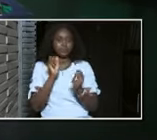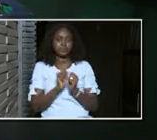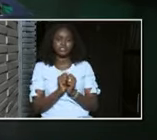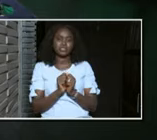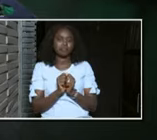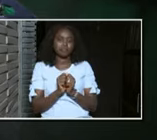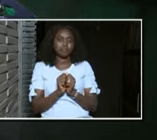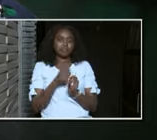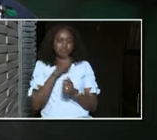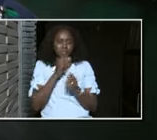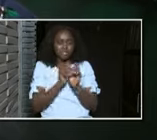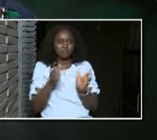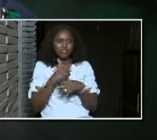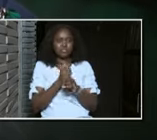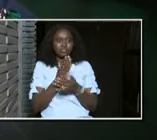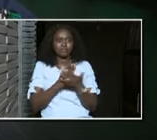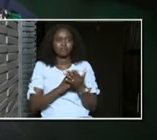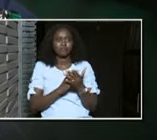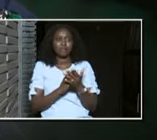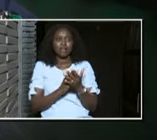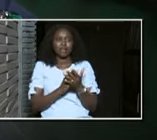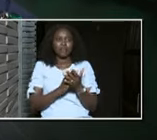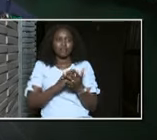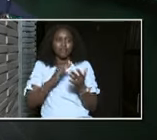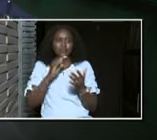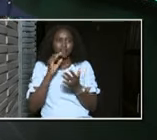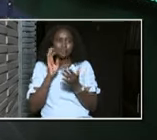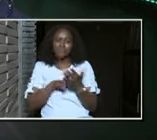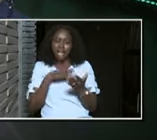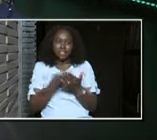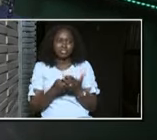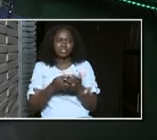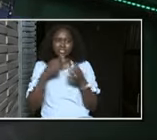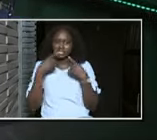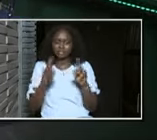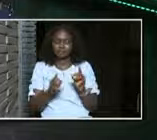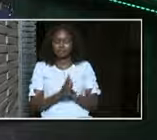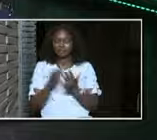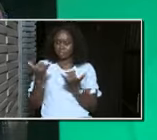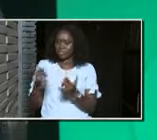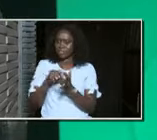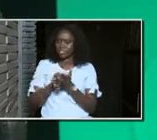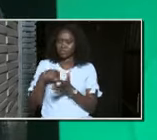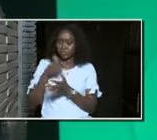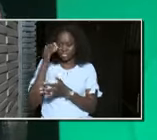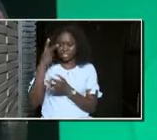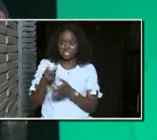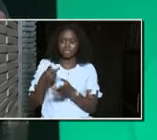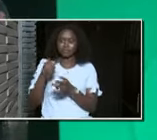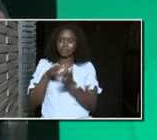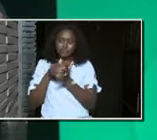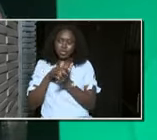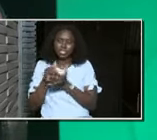matter-of-fact declarations. So since you're already on it, about the weaknesses now of the candidate, so let's just start continuing with you